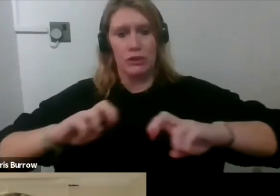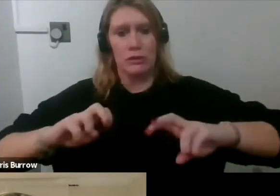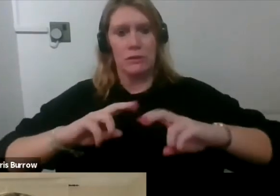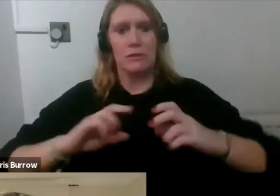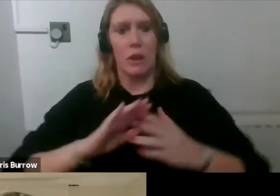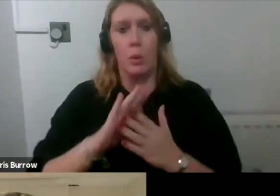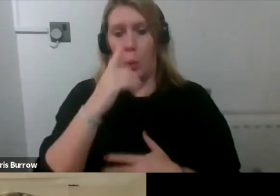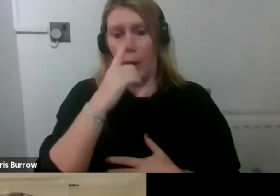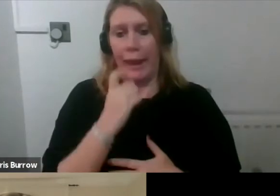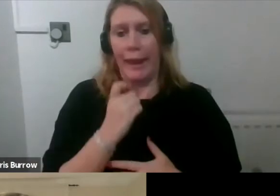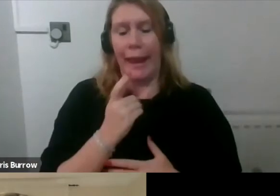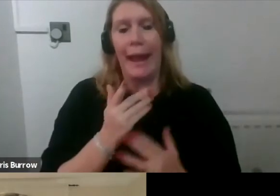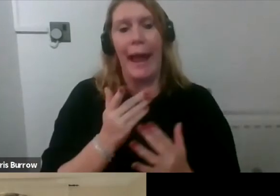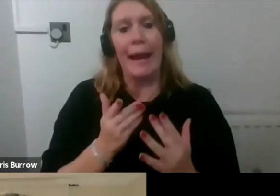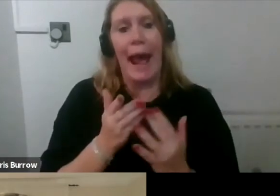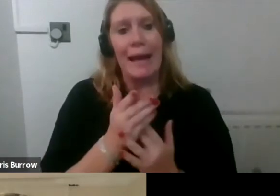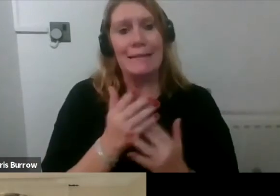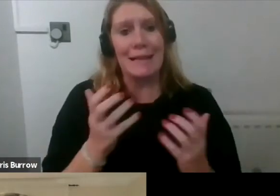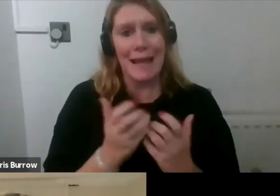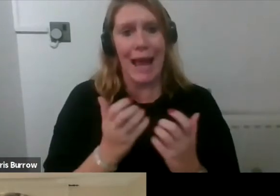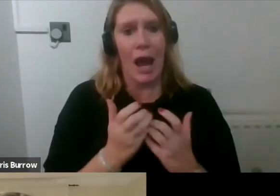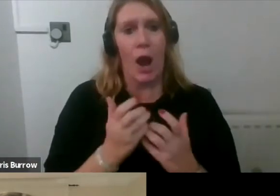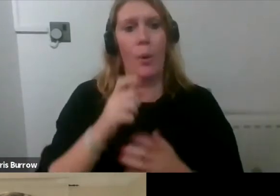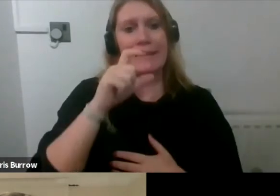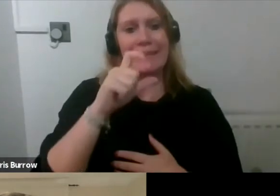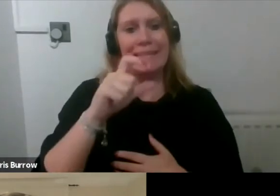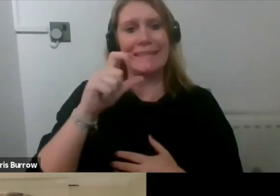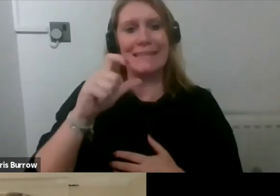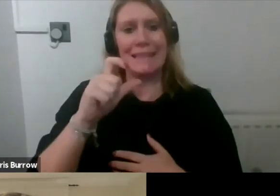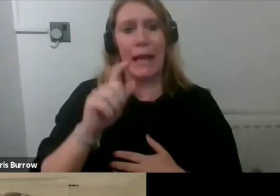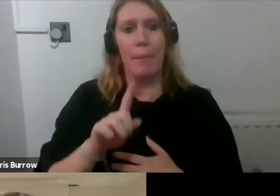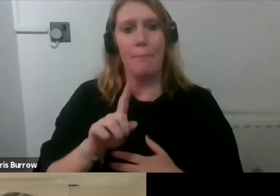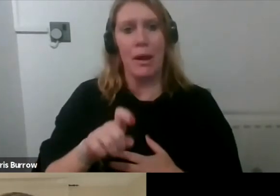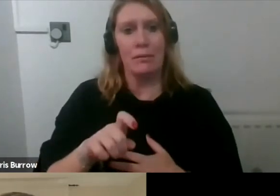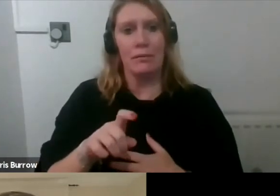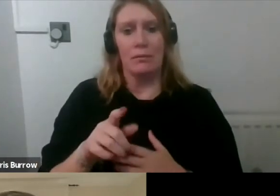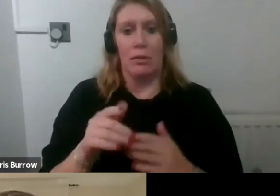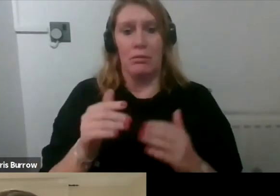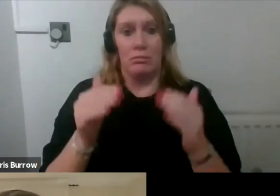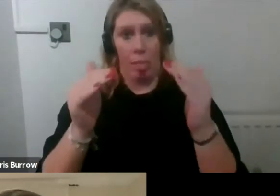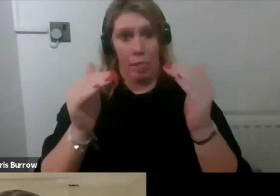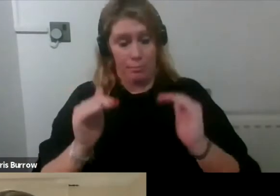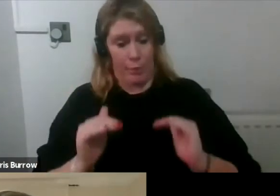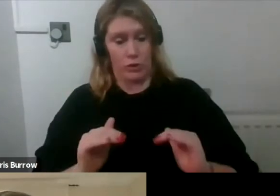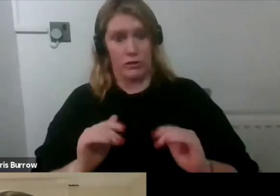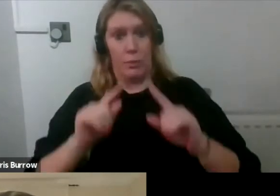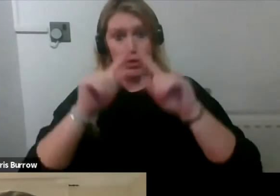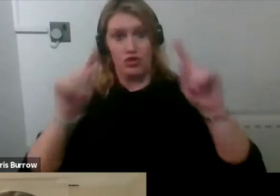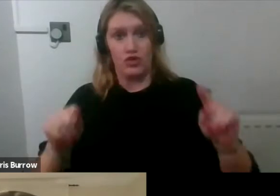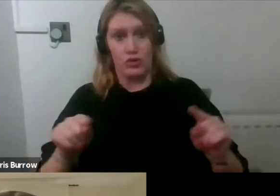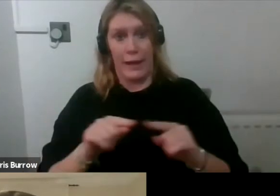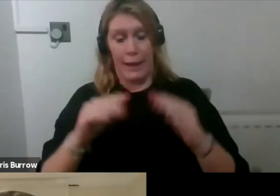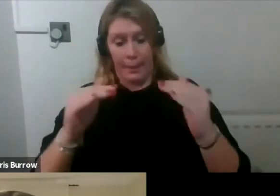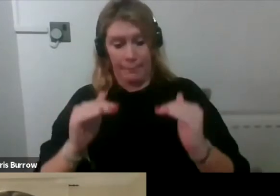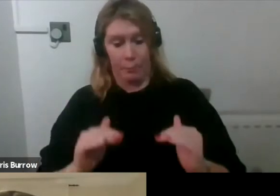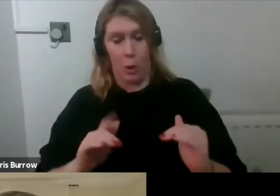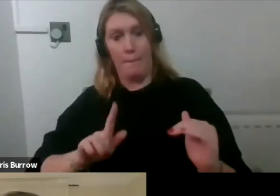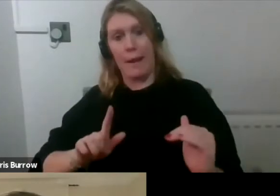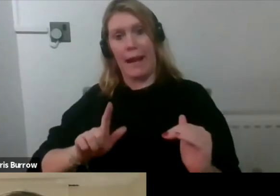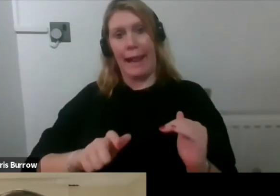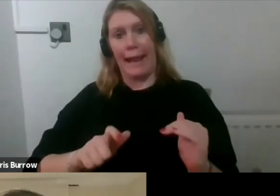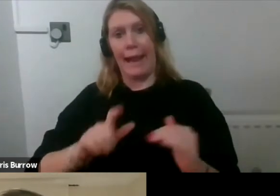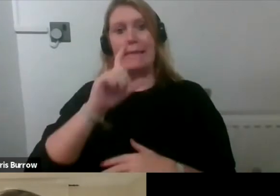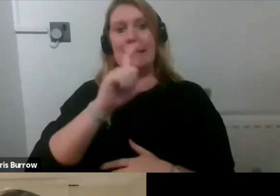go to the CC at the bottom right hand corner of your screen. That will work on YouTube and